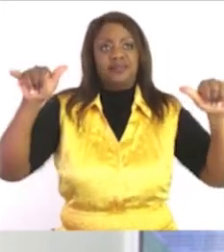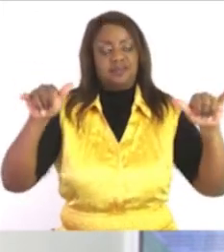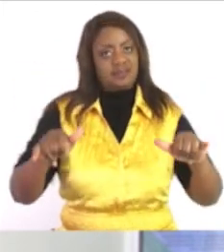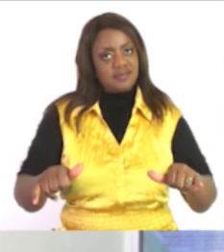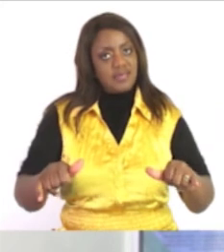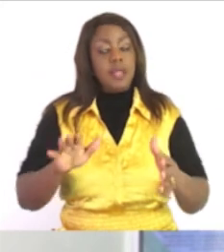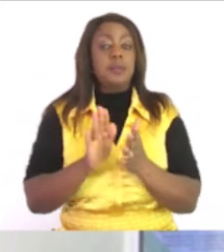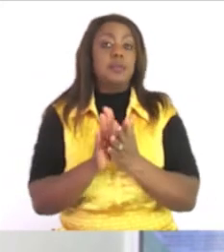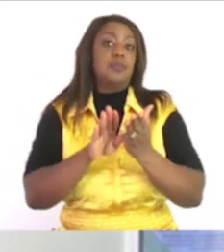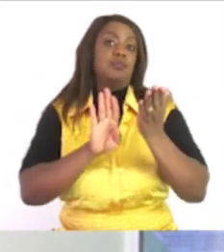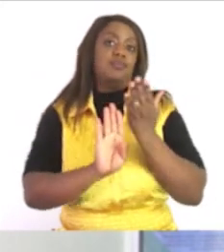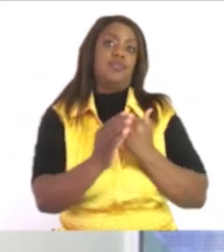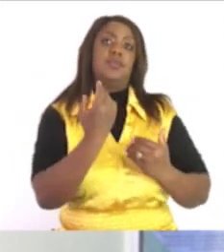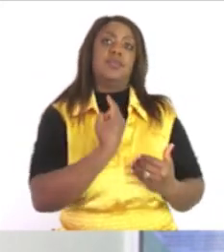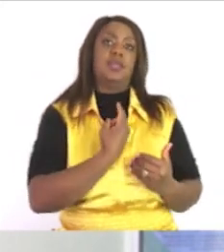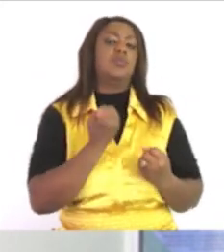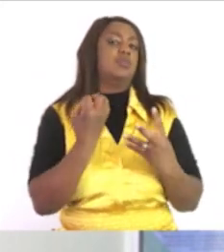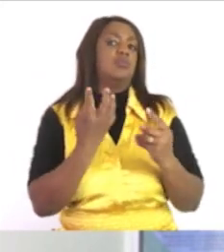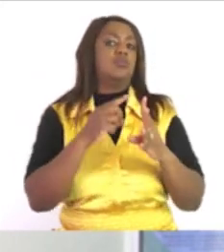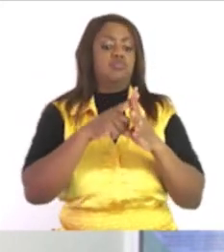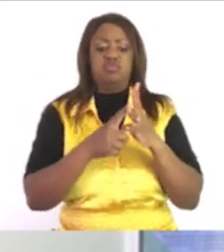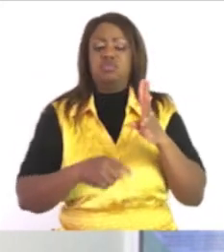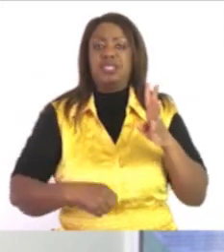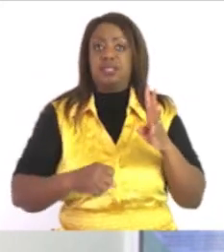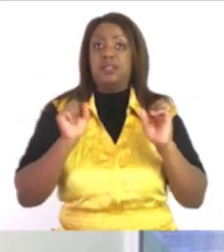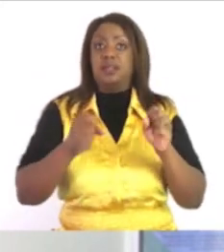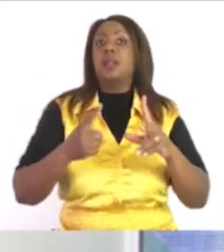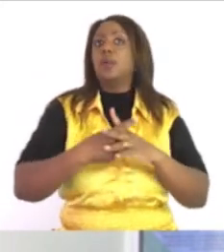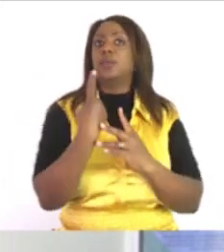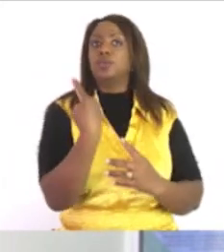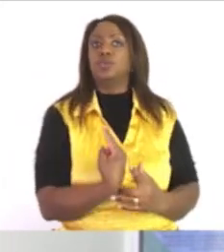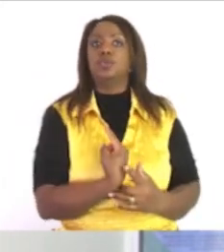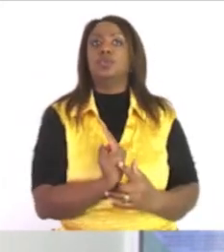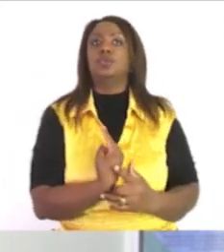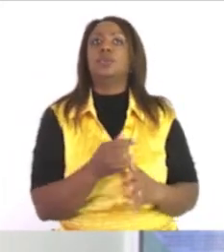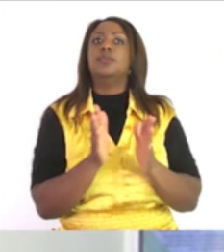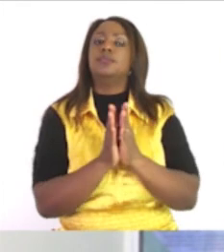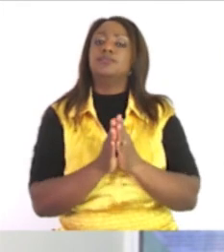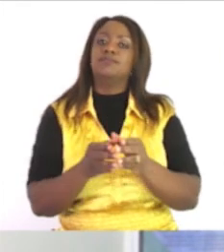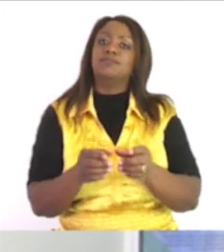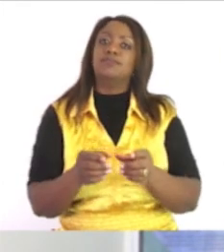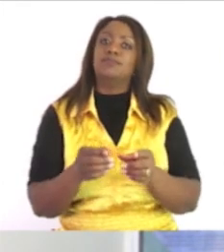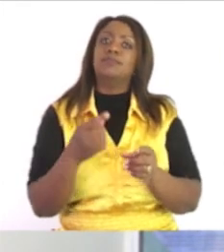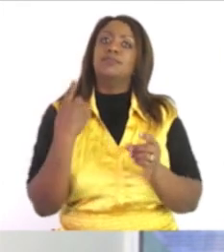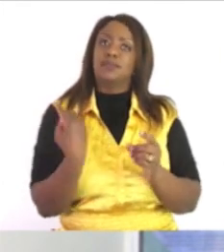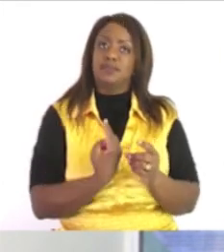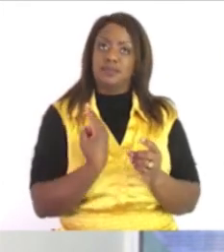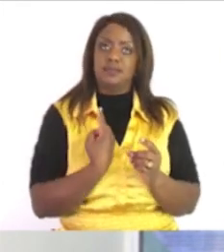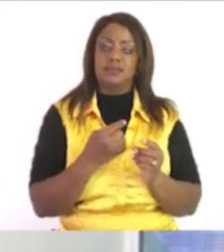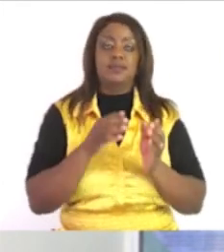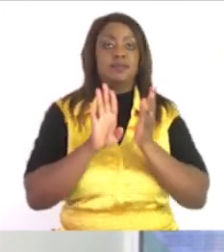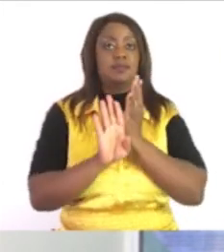lots of diseases that you can get, but if you protect yourself, you will not get any of those diseases.